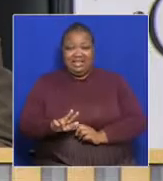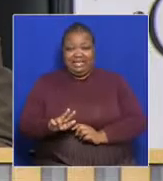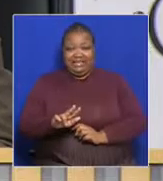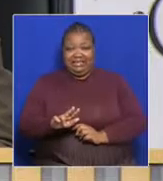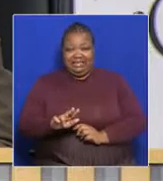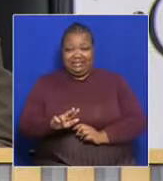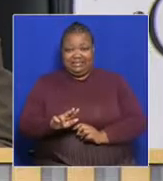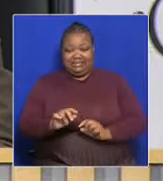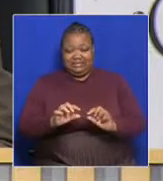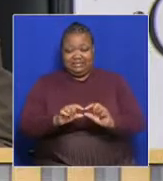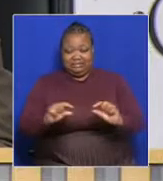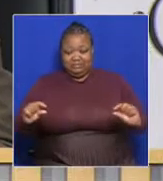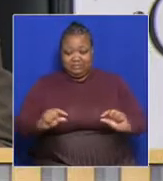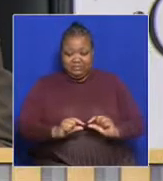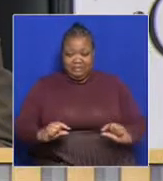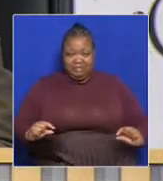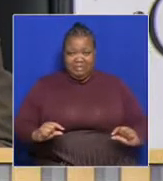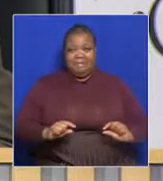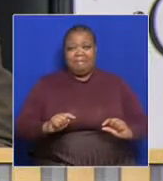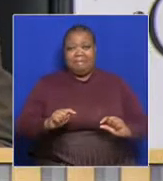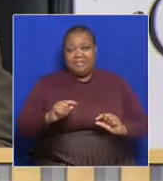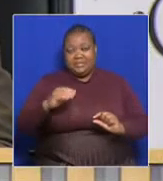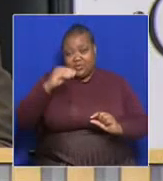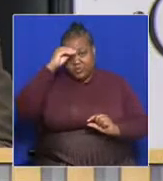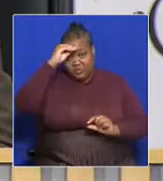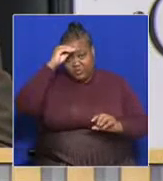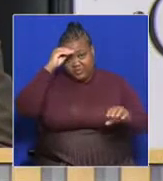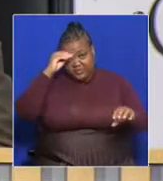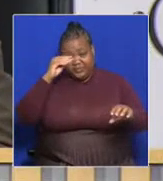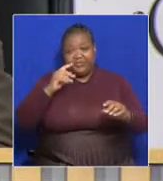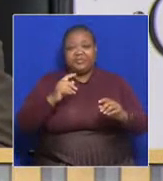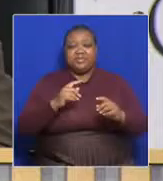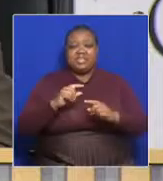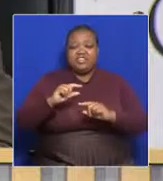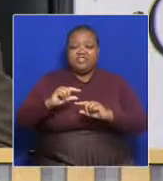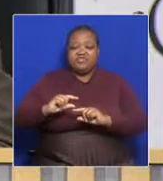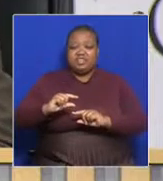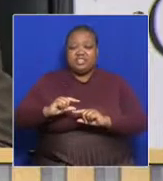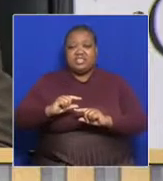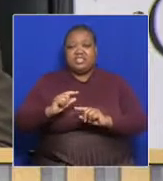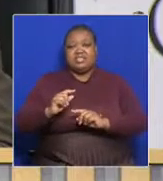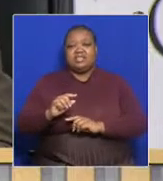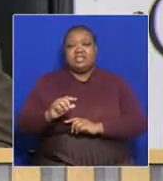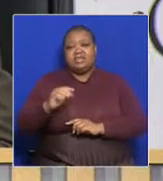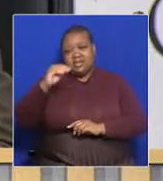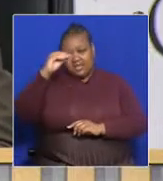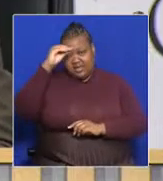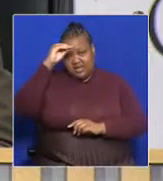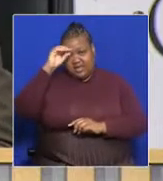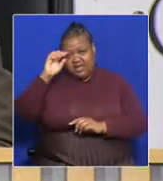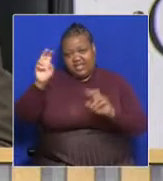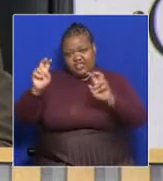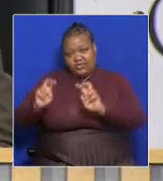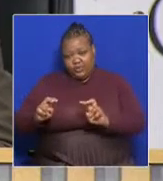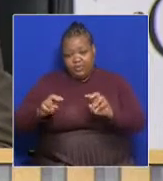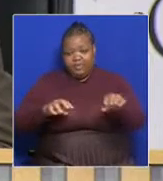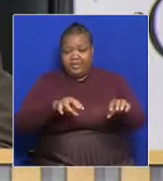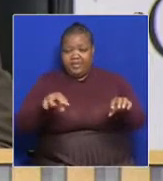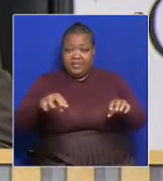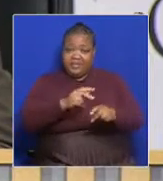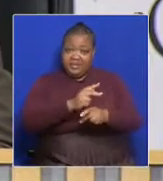Transnet, Eskom, PRASA, don't want to safeguard those exhibits like they usually do. So we stuck with 8 tons of